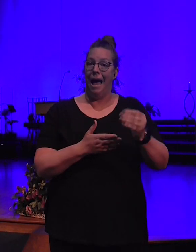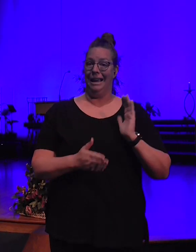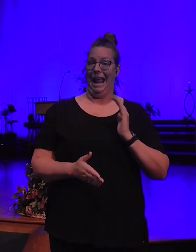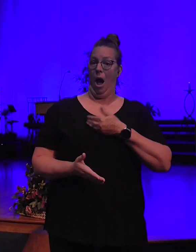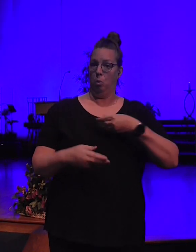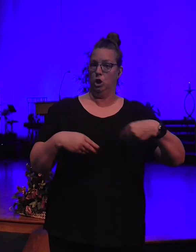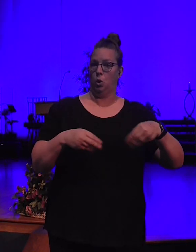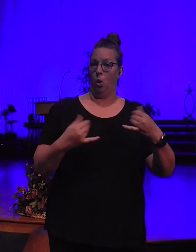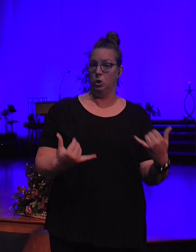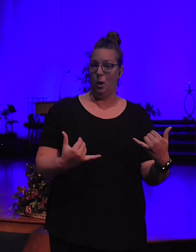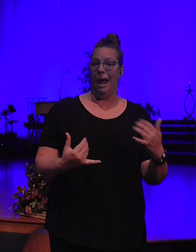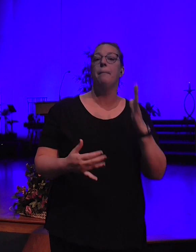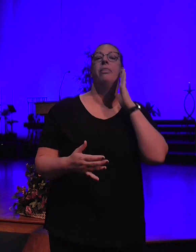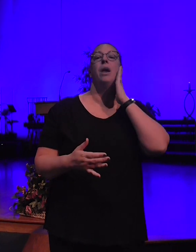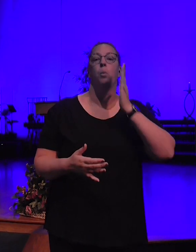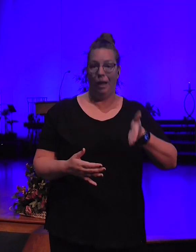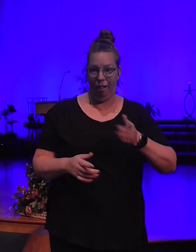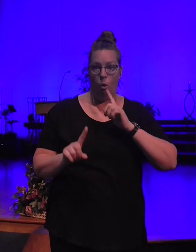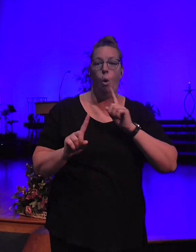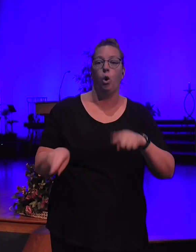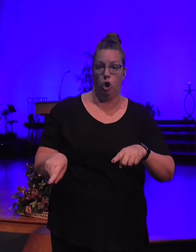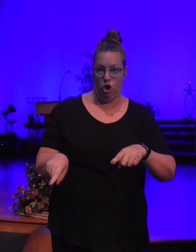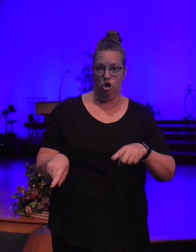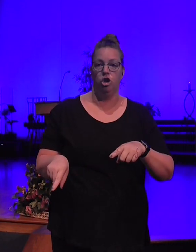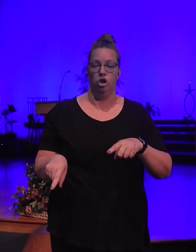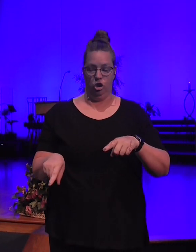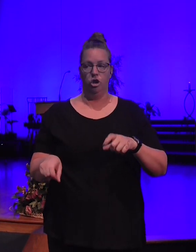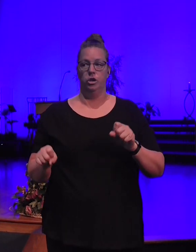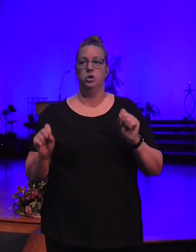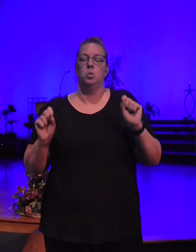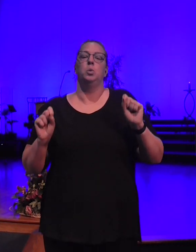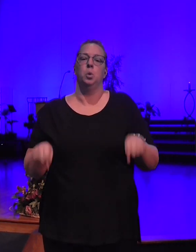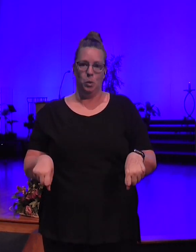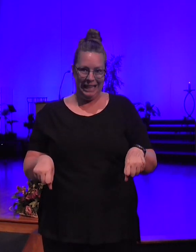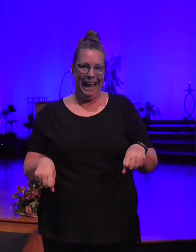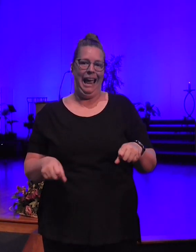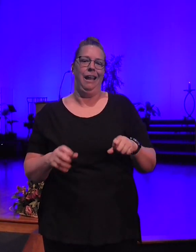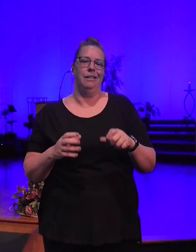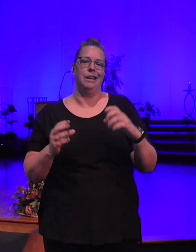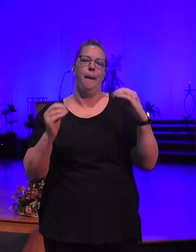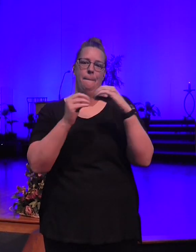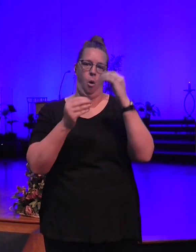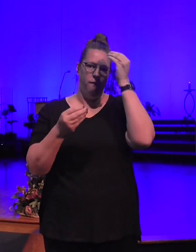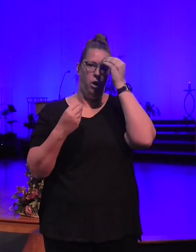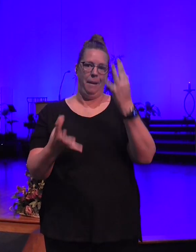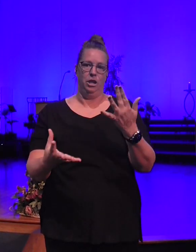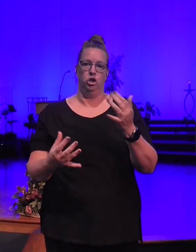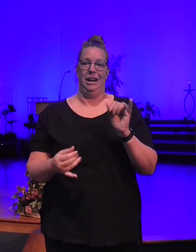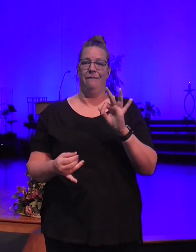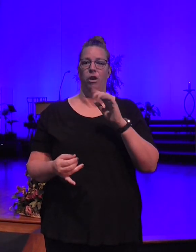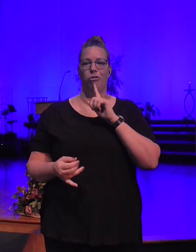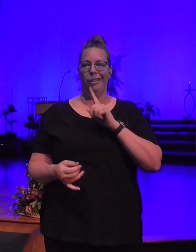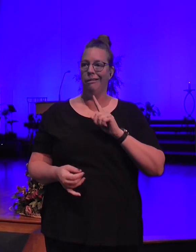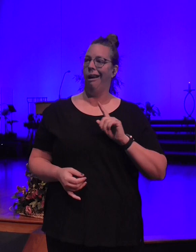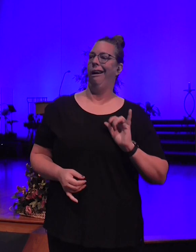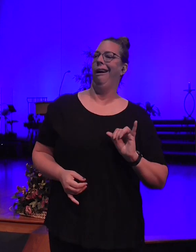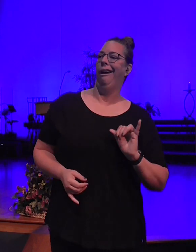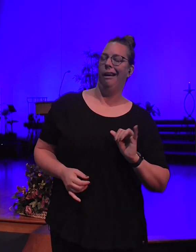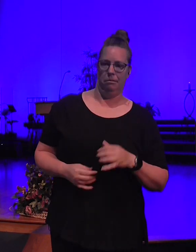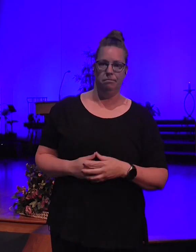in, and you'll hear some other ways that you can get some information about this if it really piques your